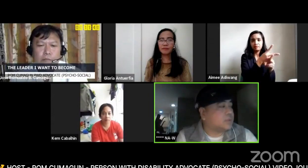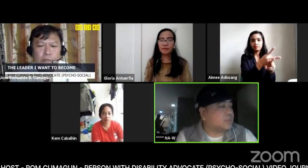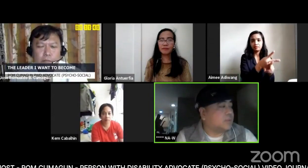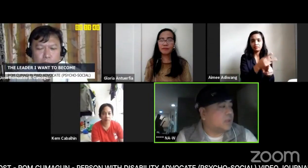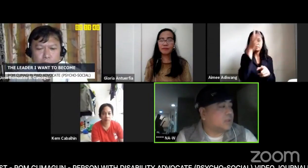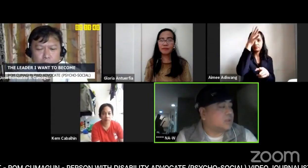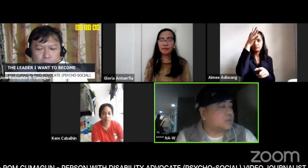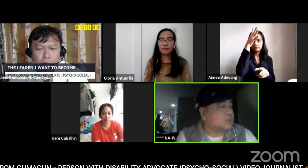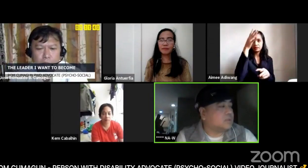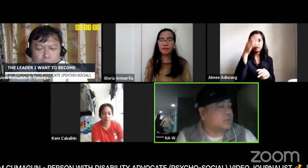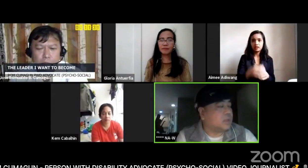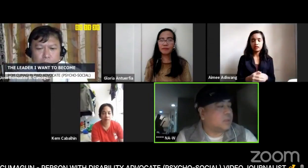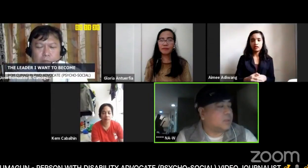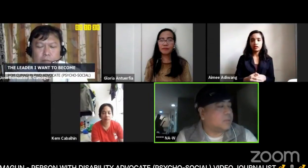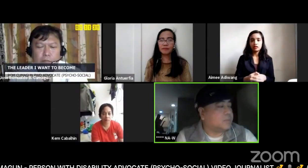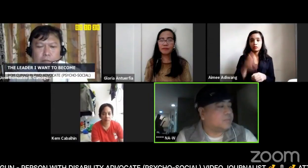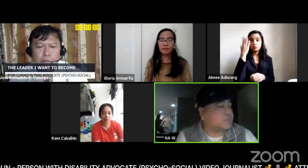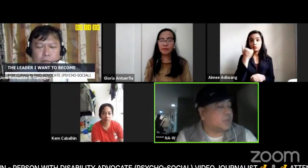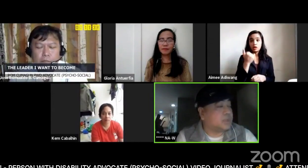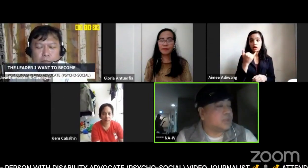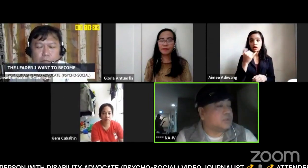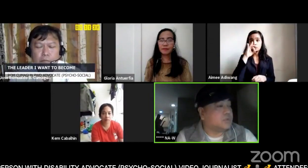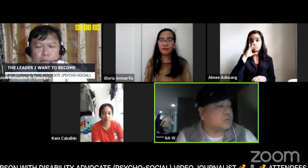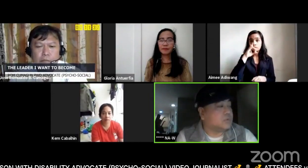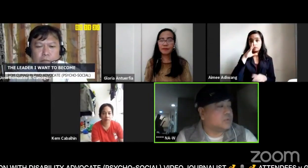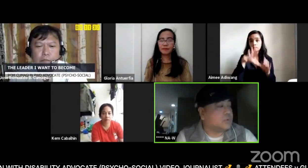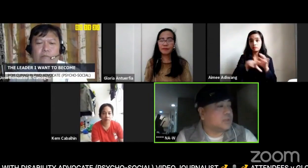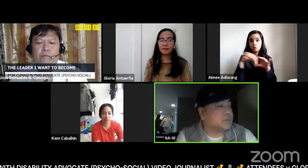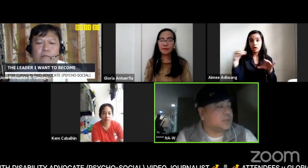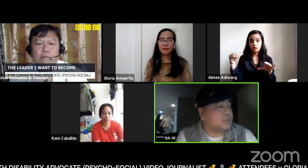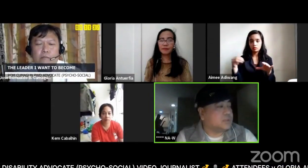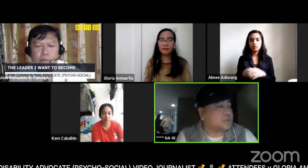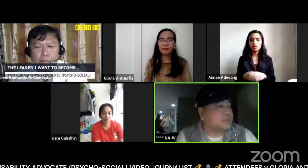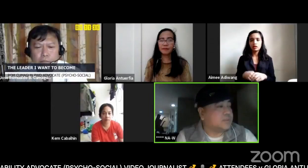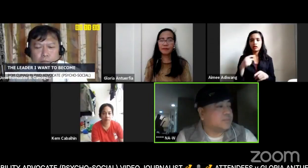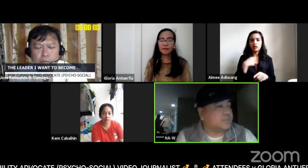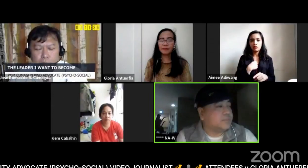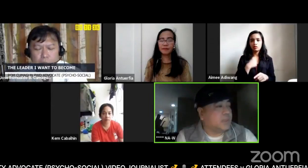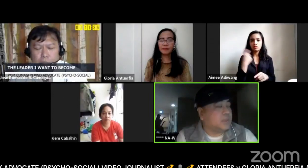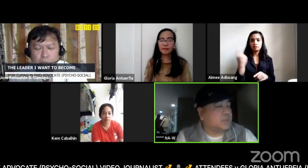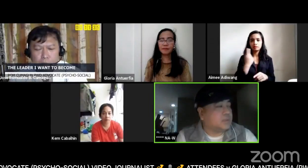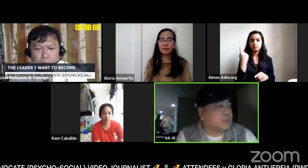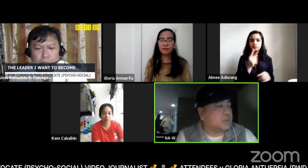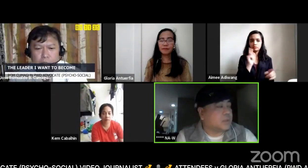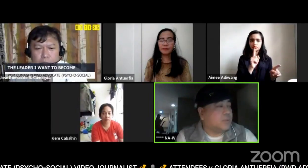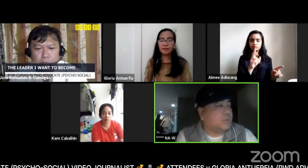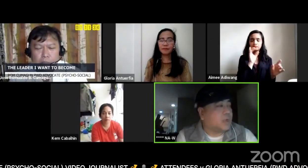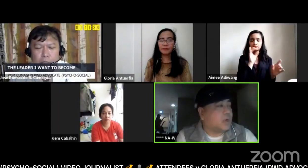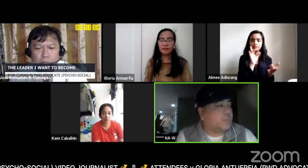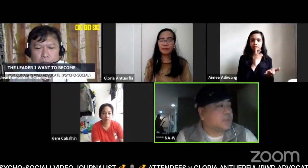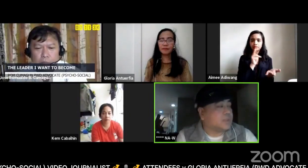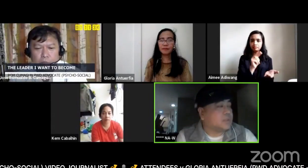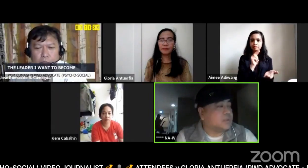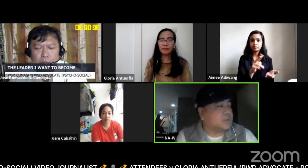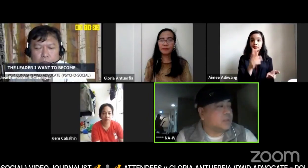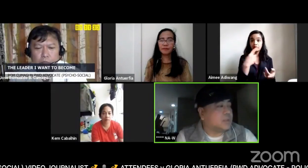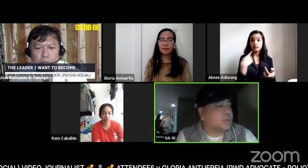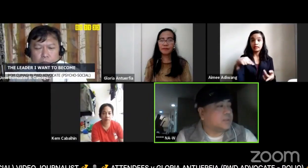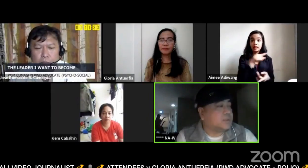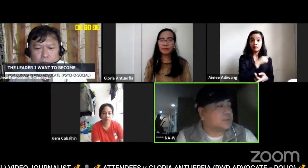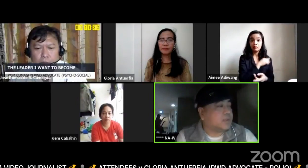yung kasama niya sa bahay. So I tend to all his needs. Kami